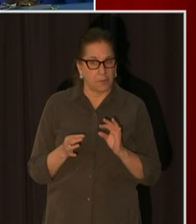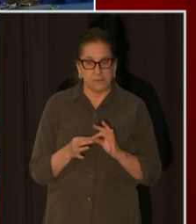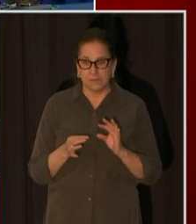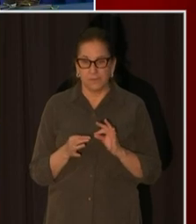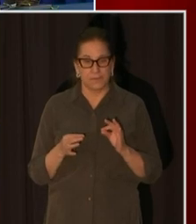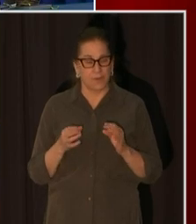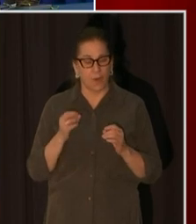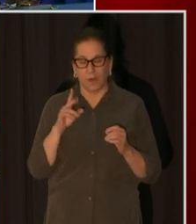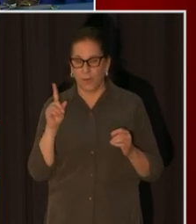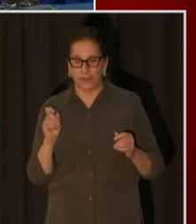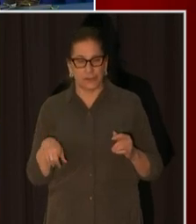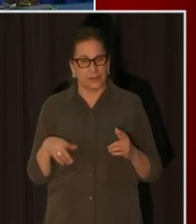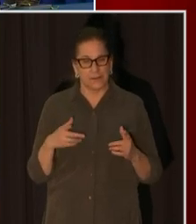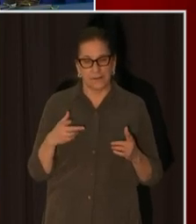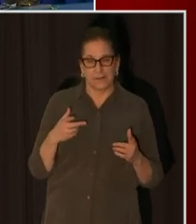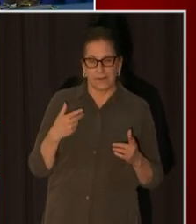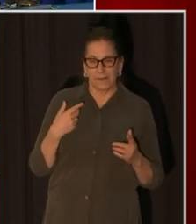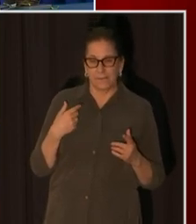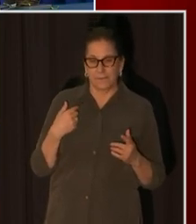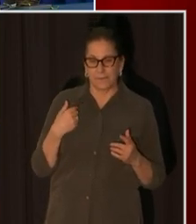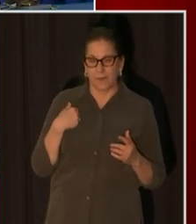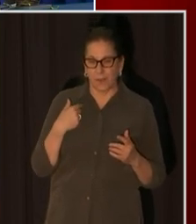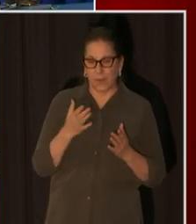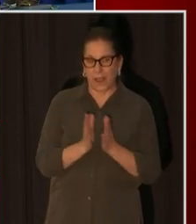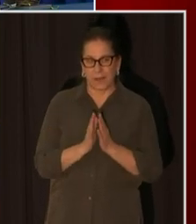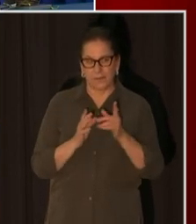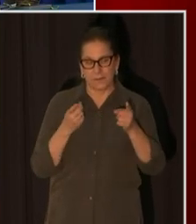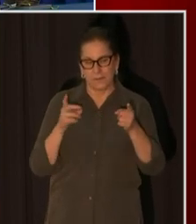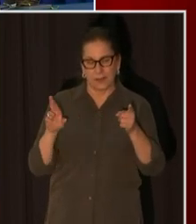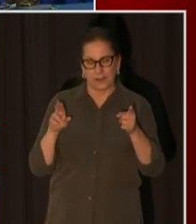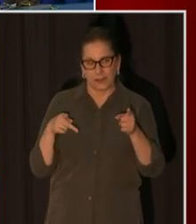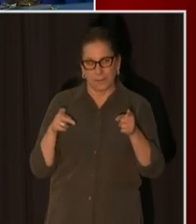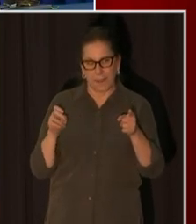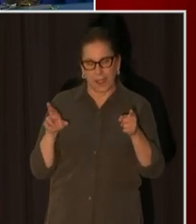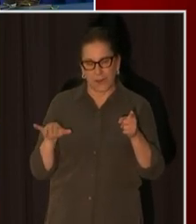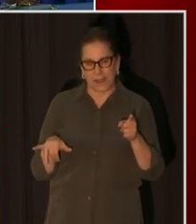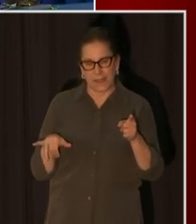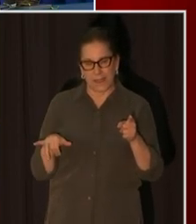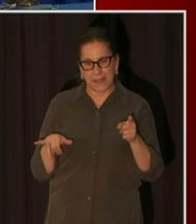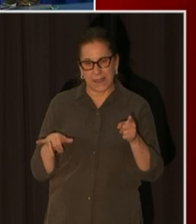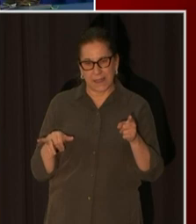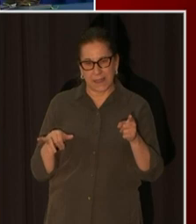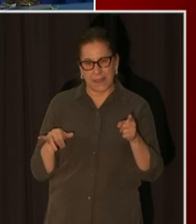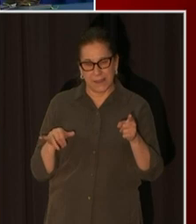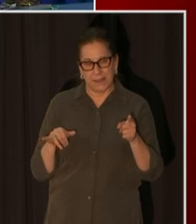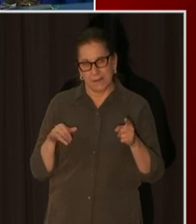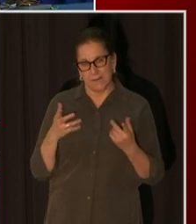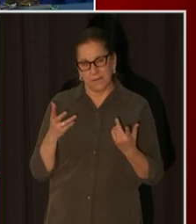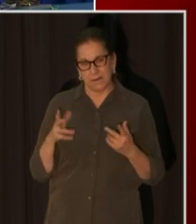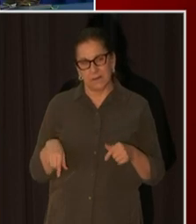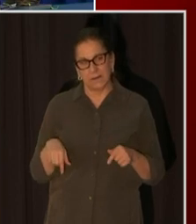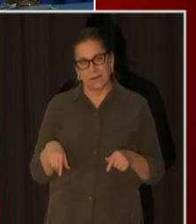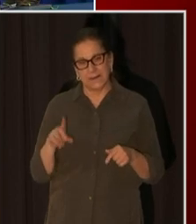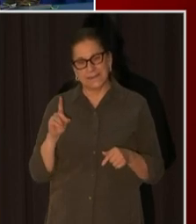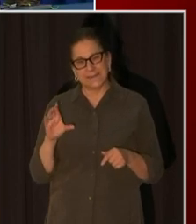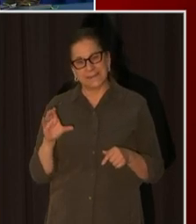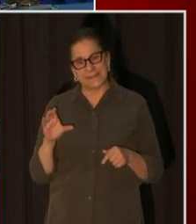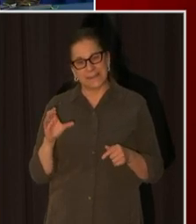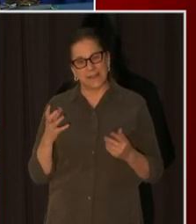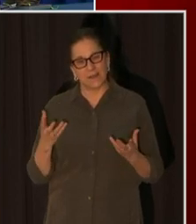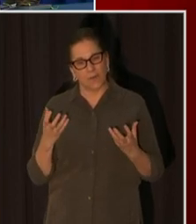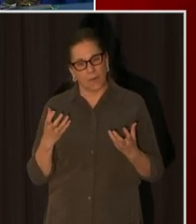payroll protection, help you get another voice that can help you. We know these are tough times, but when the mayor